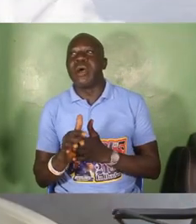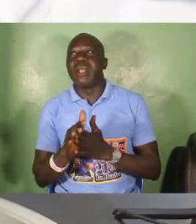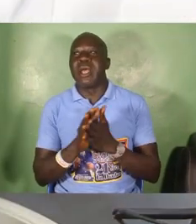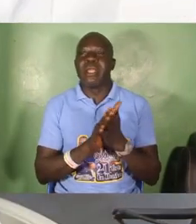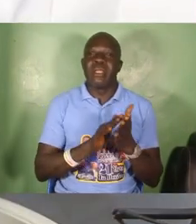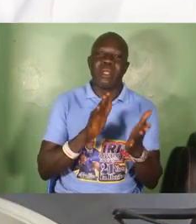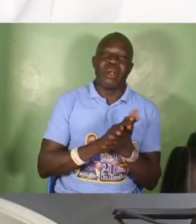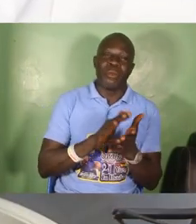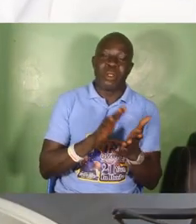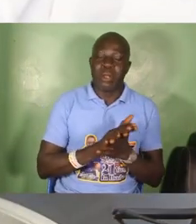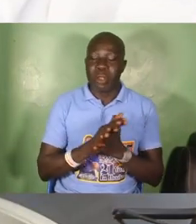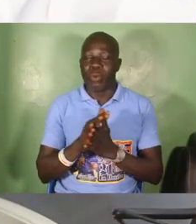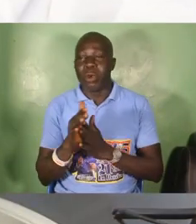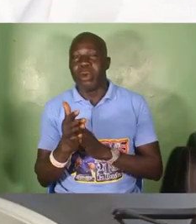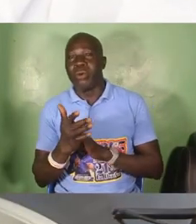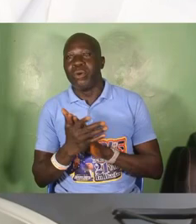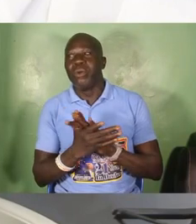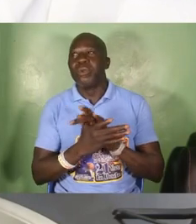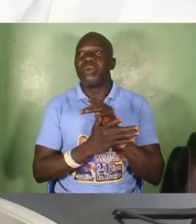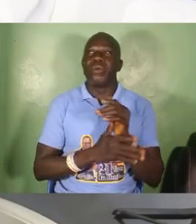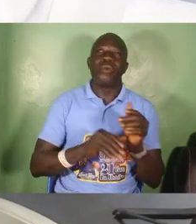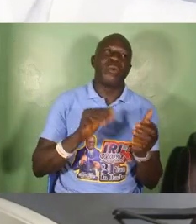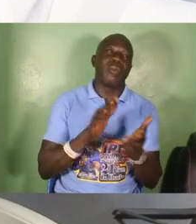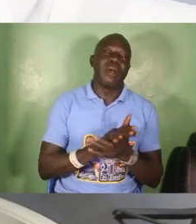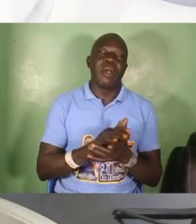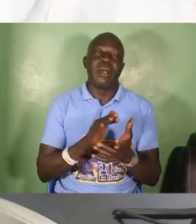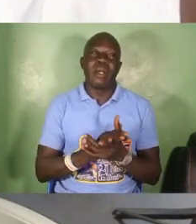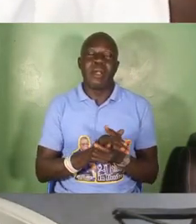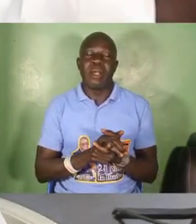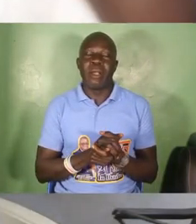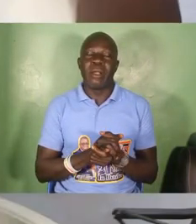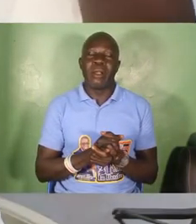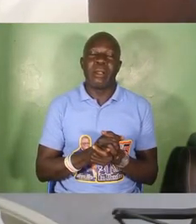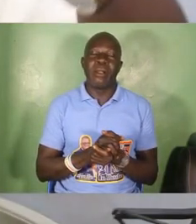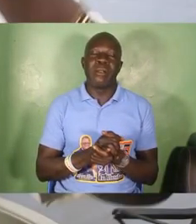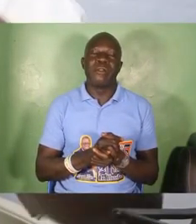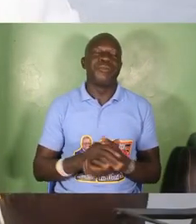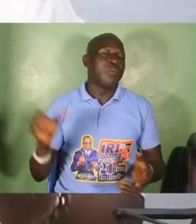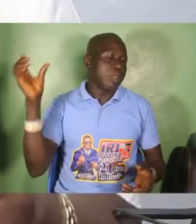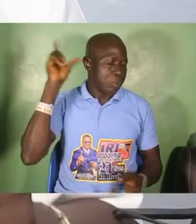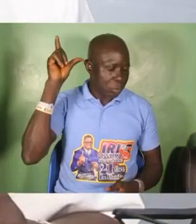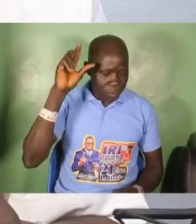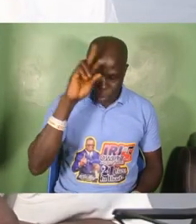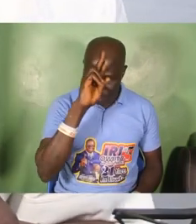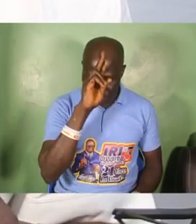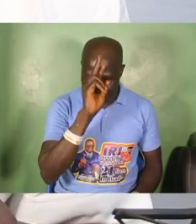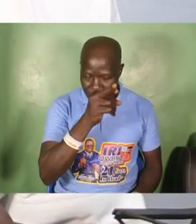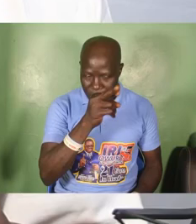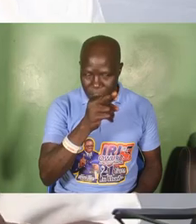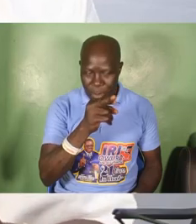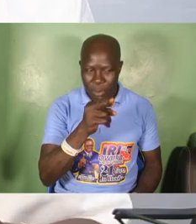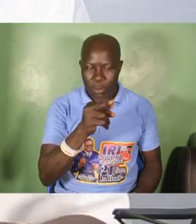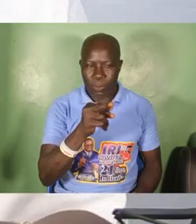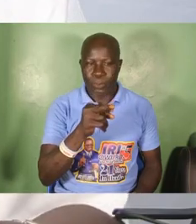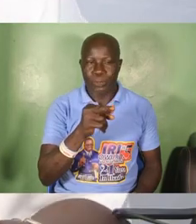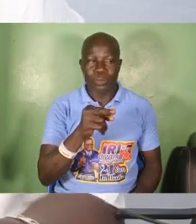Ìrànlọ́wọ́ aláìní ràn mí lọ́wọ́. Bàbá, ẹ gbọ́ mi sà.